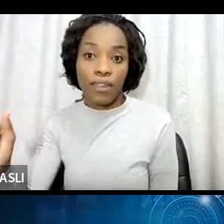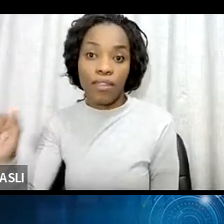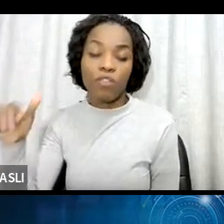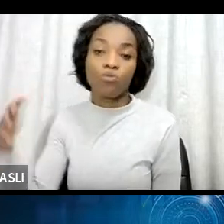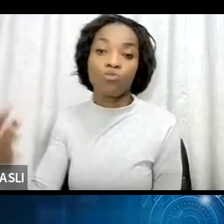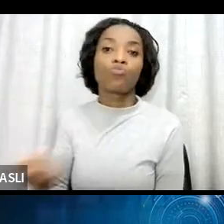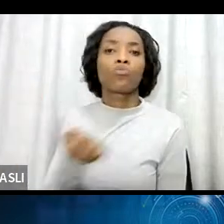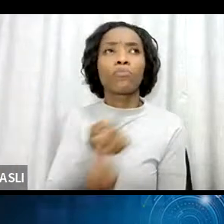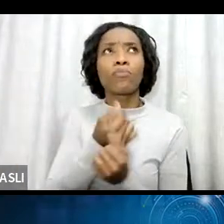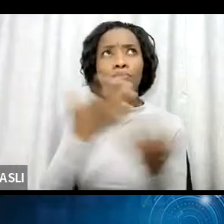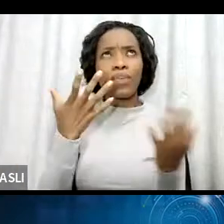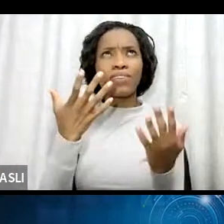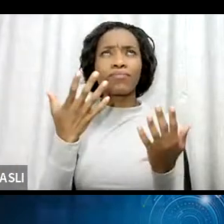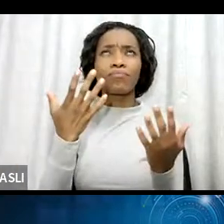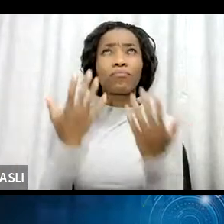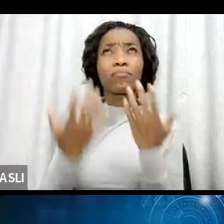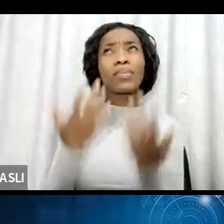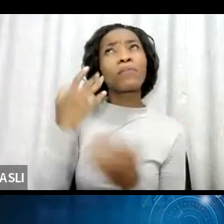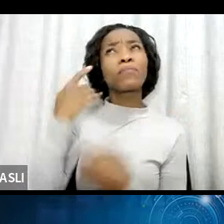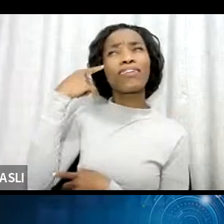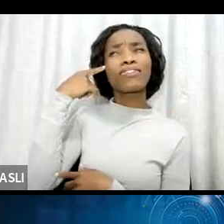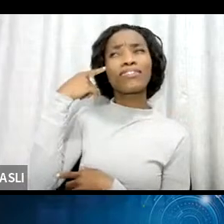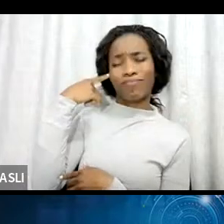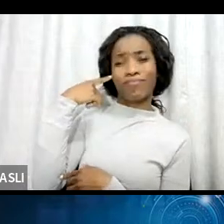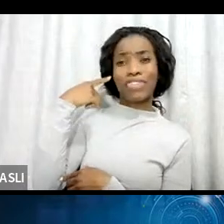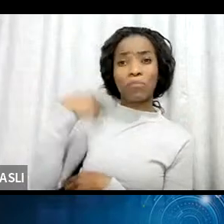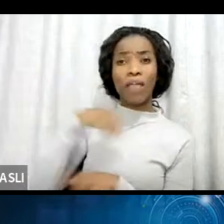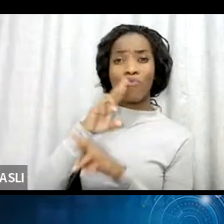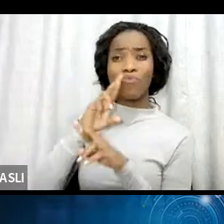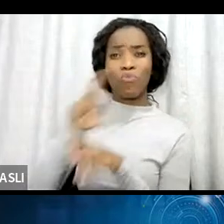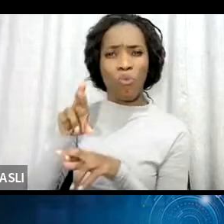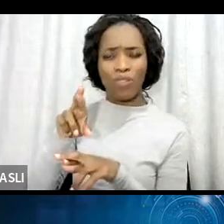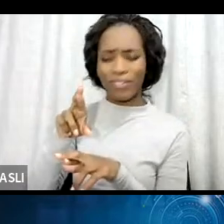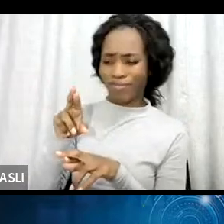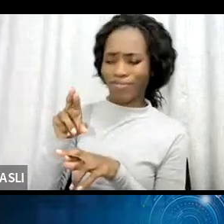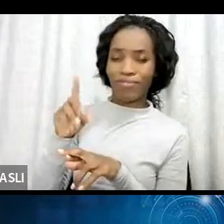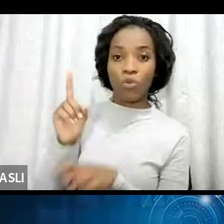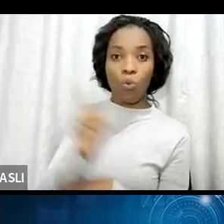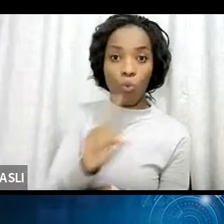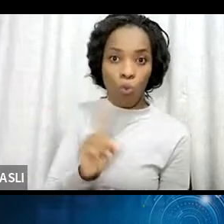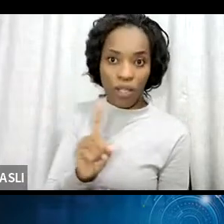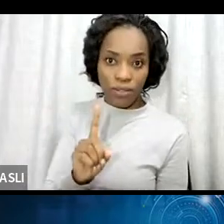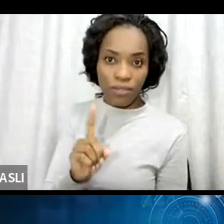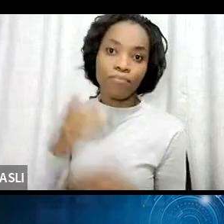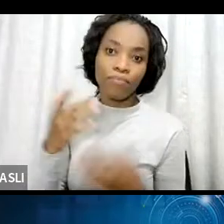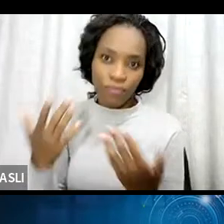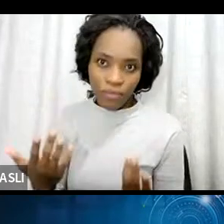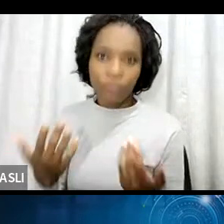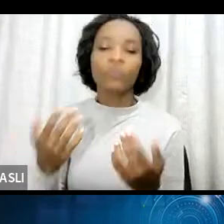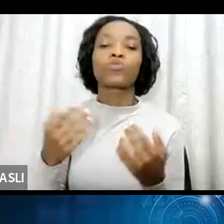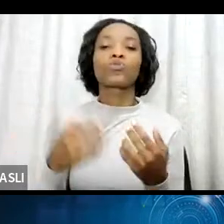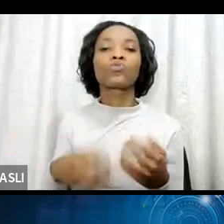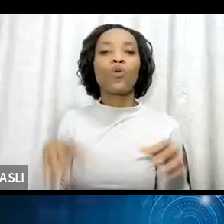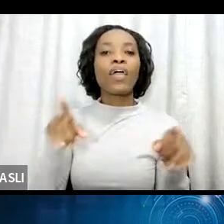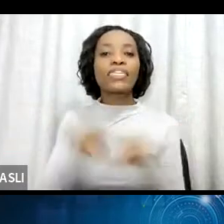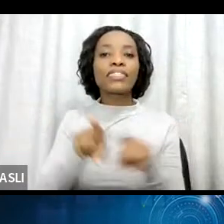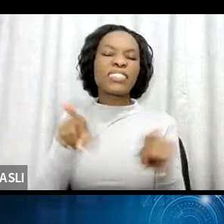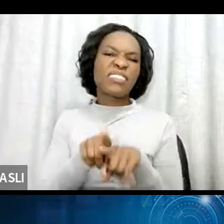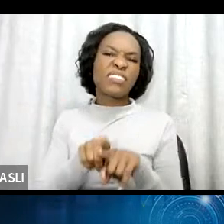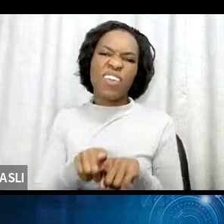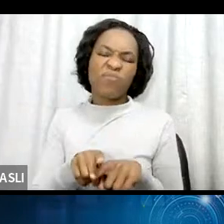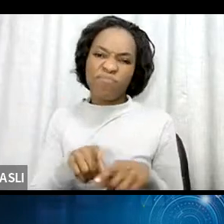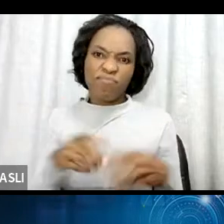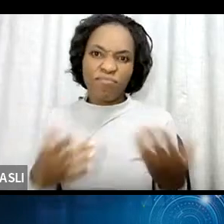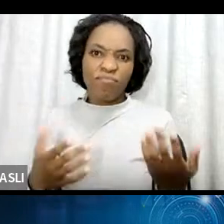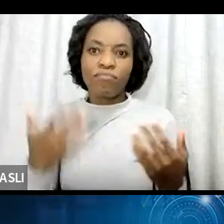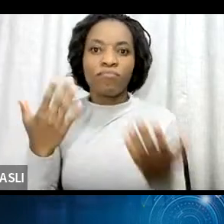reported. And we do encourage them to apply a similar methodology that is applied in academia around what some